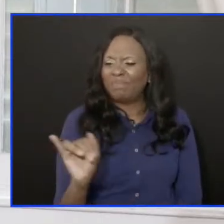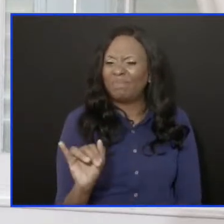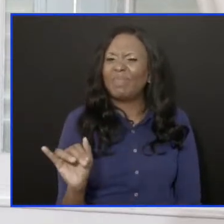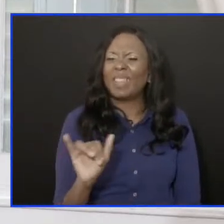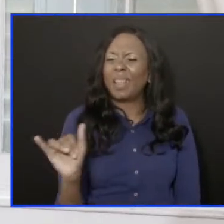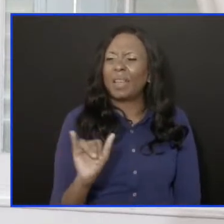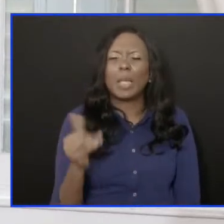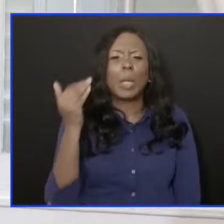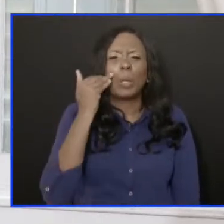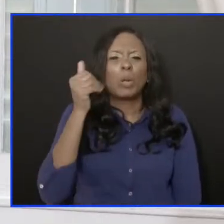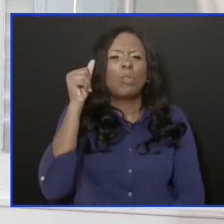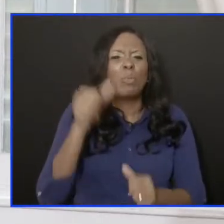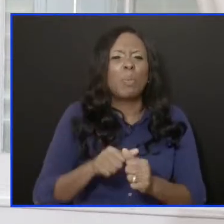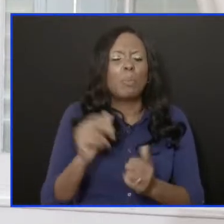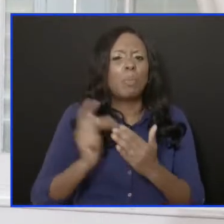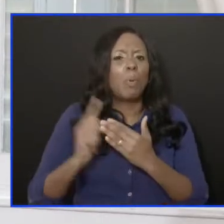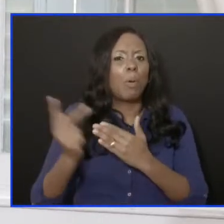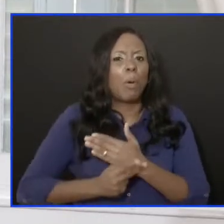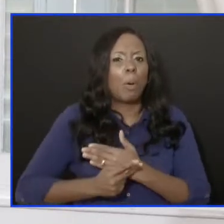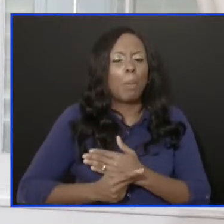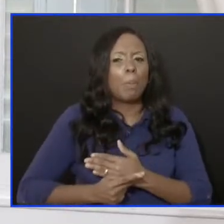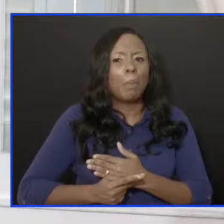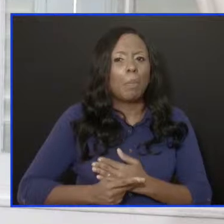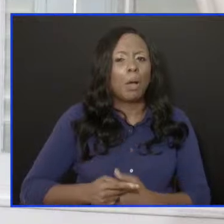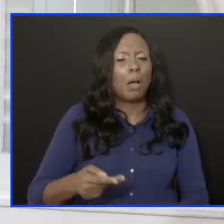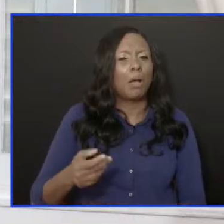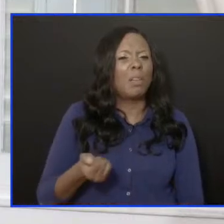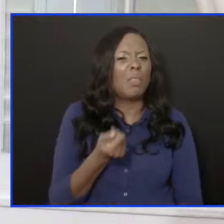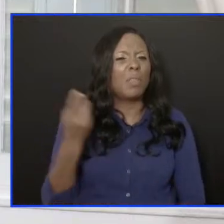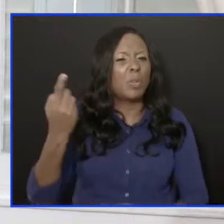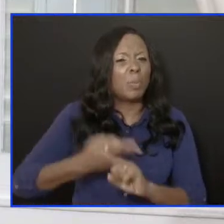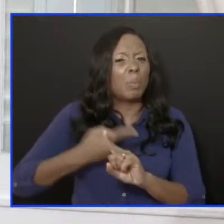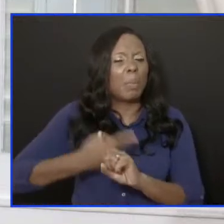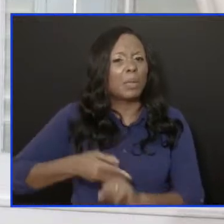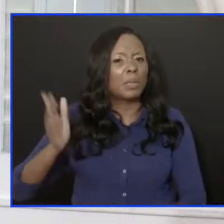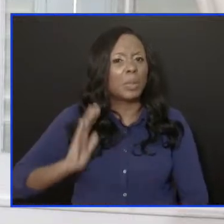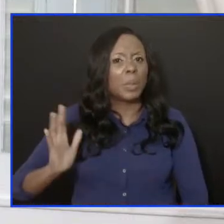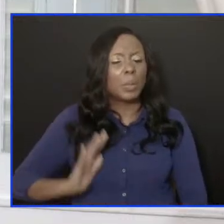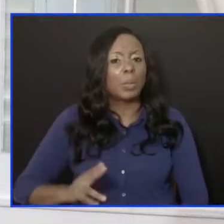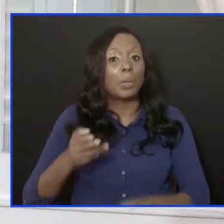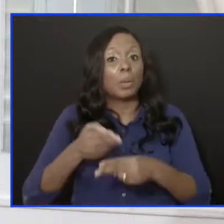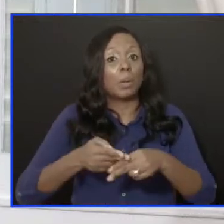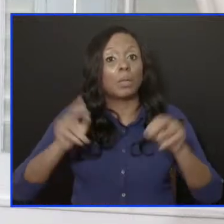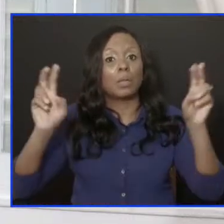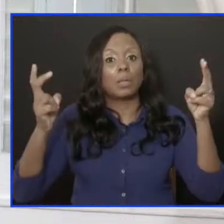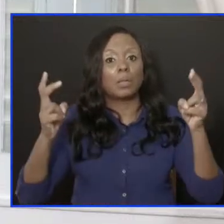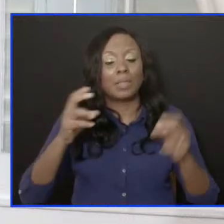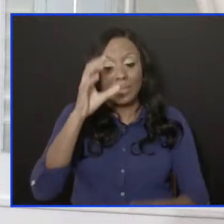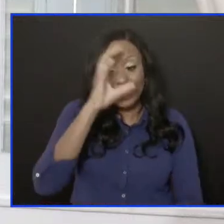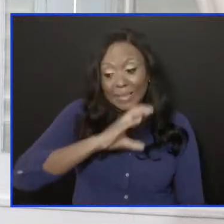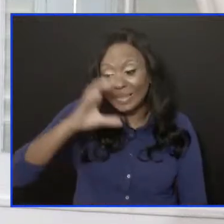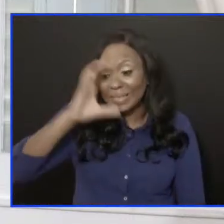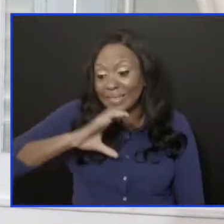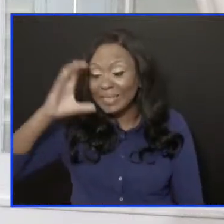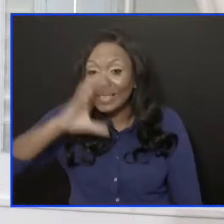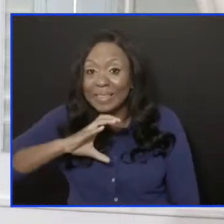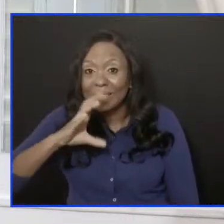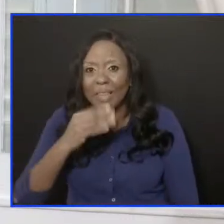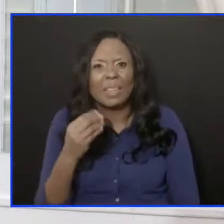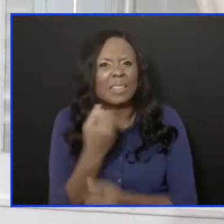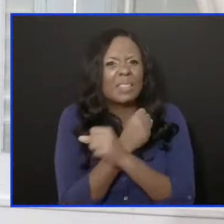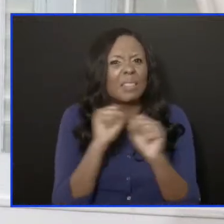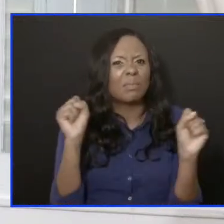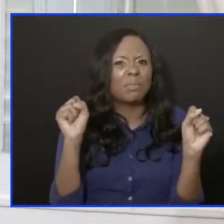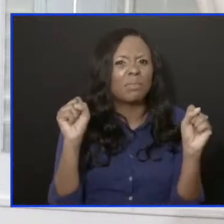and Save that was conducted earlier this year, but on a grander scale. And we've